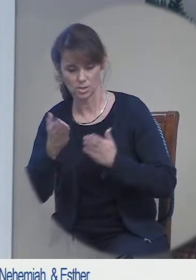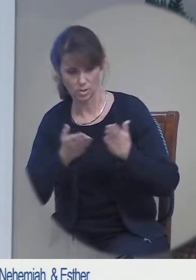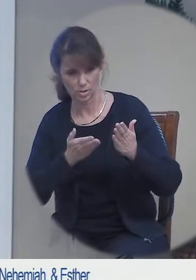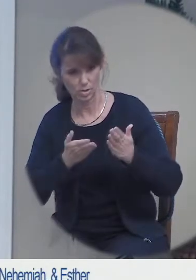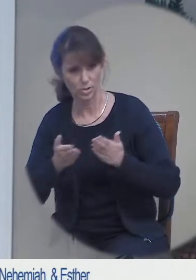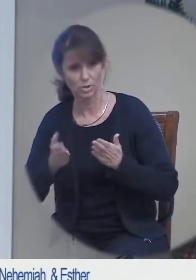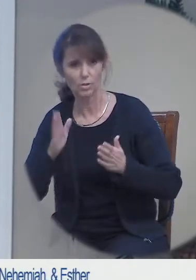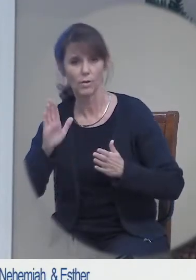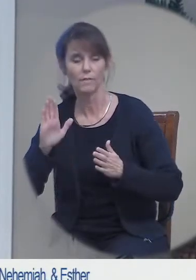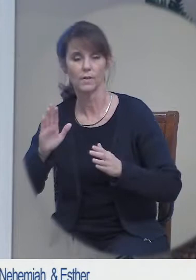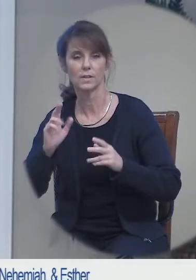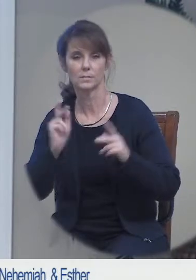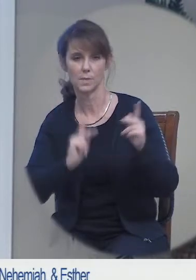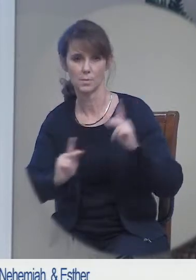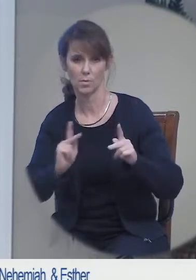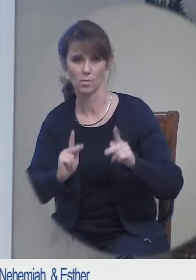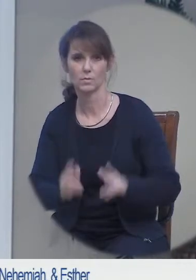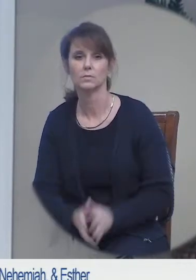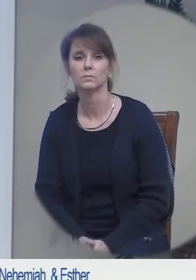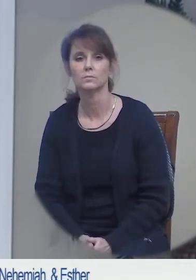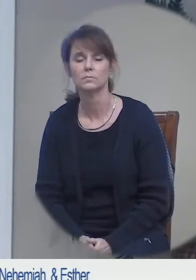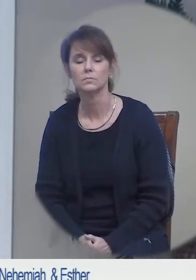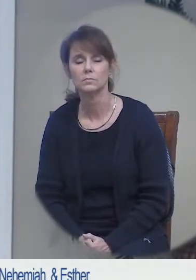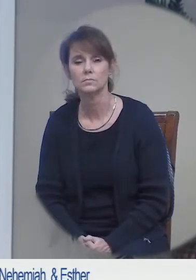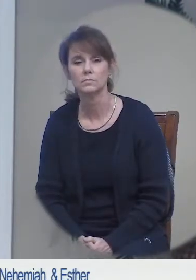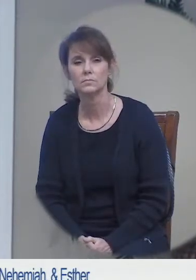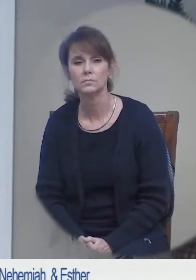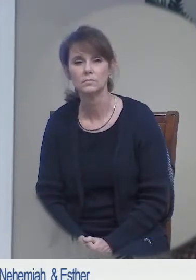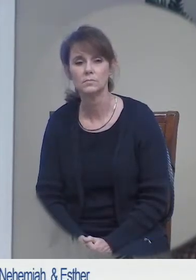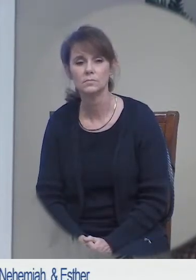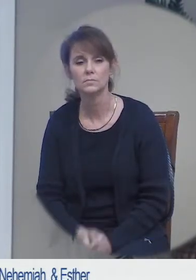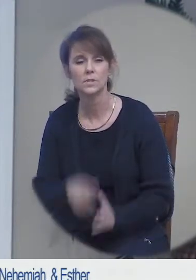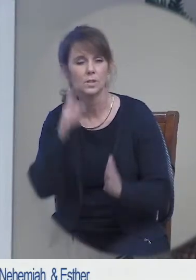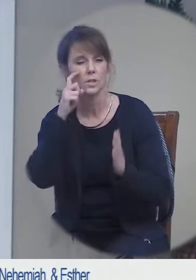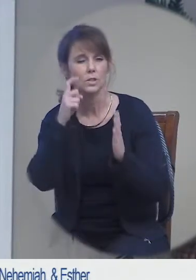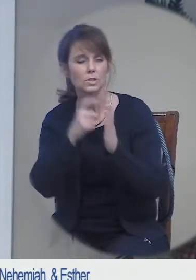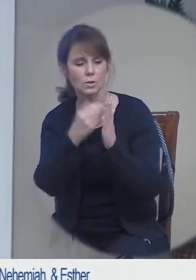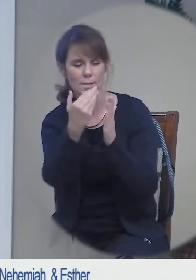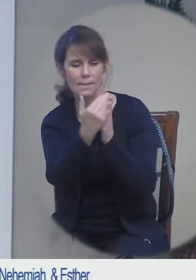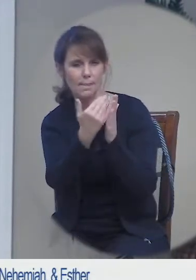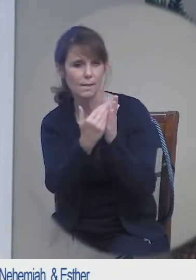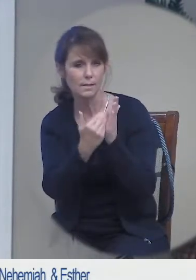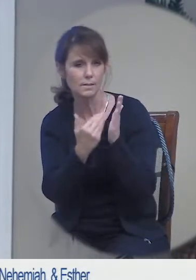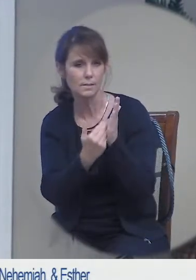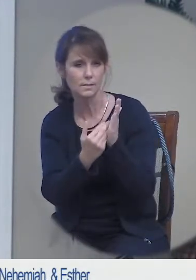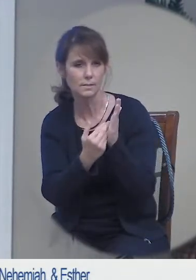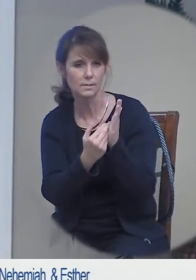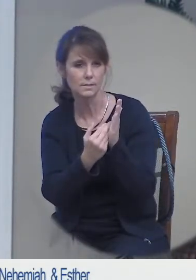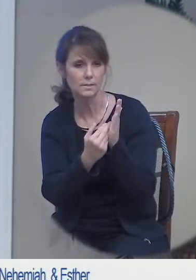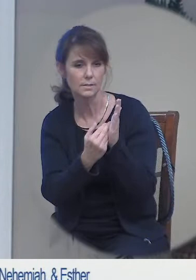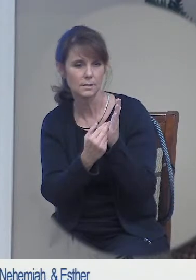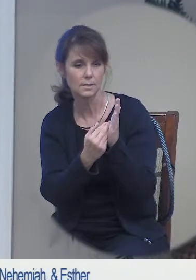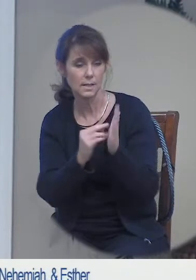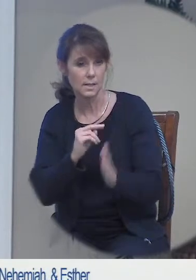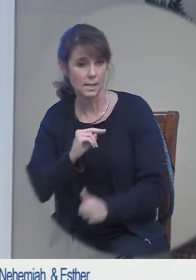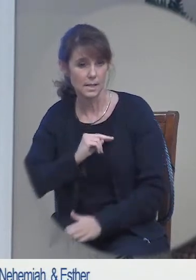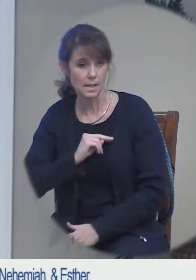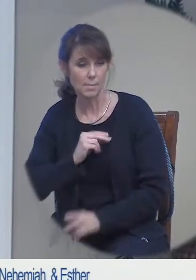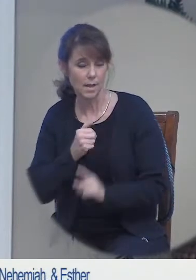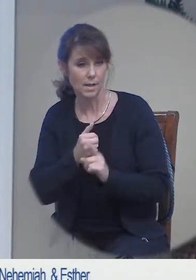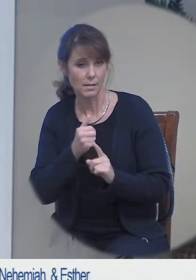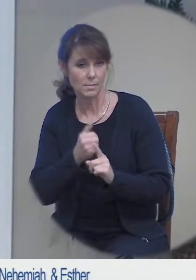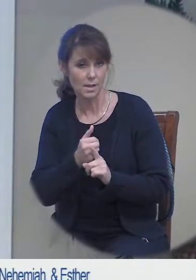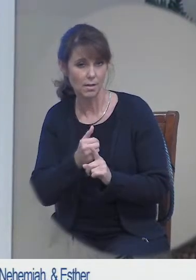And the question is as you look at that list, did Nehemiah as governor, as Nehemiah's leader, did he have a